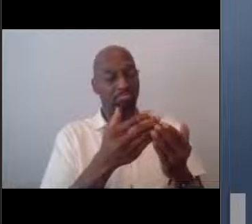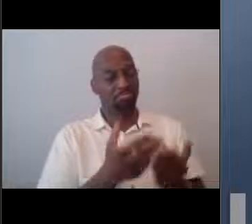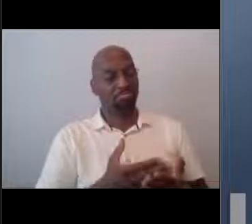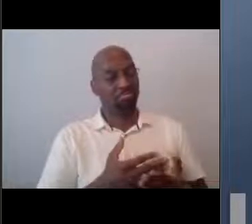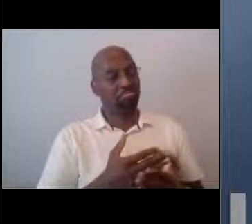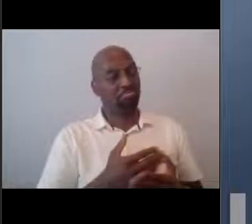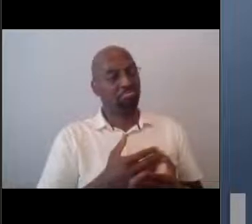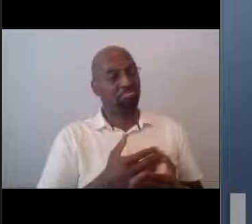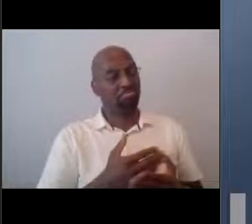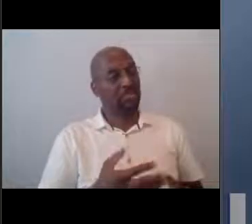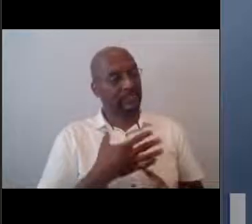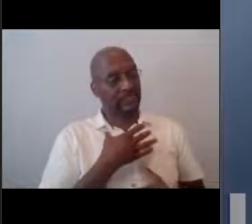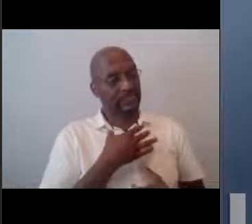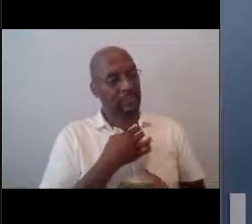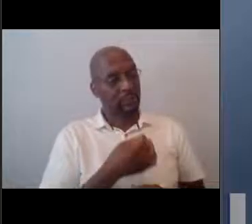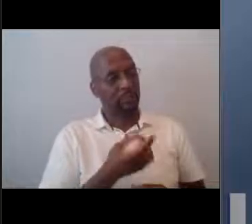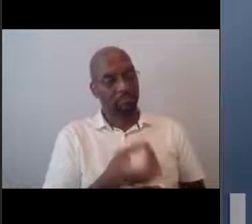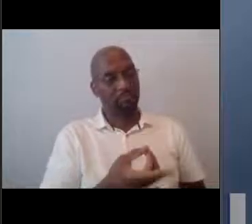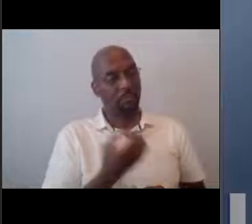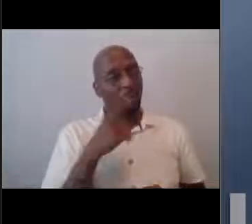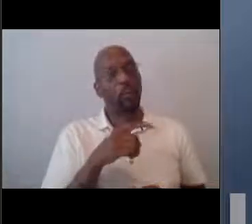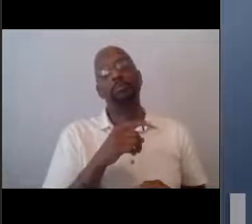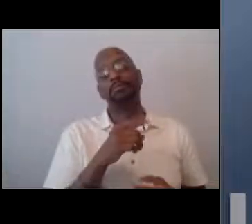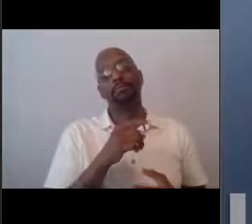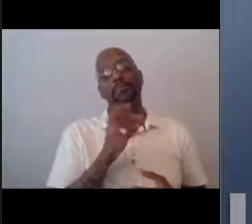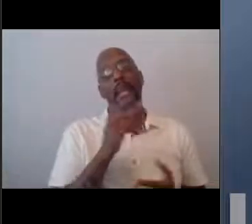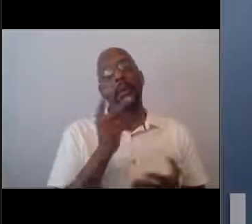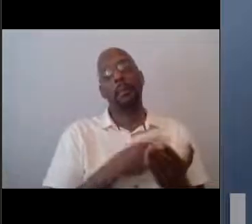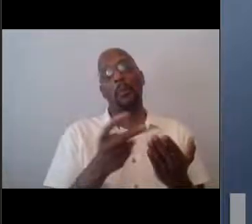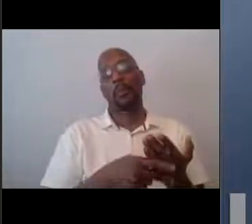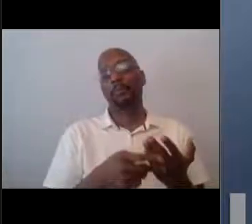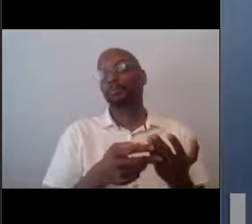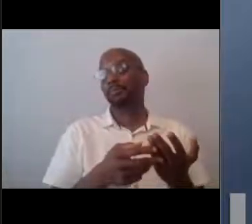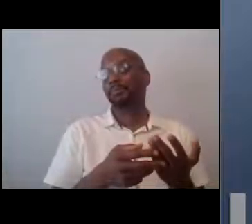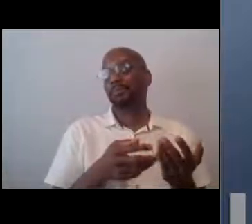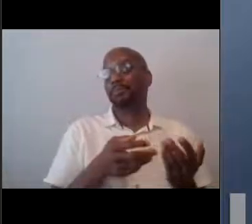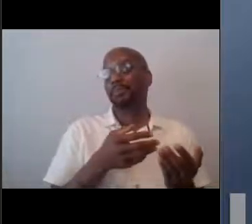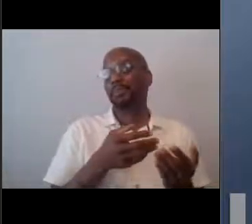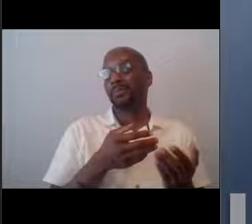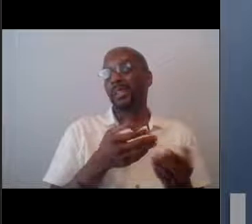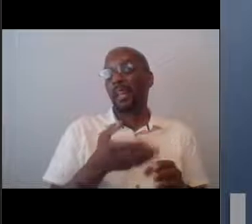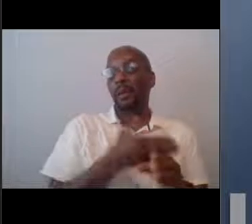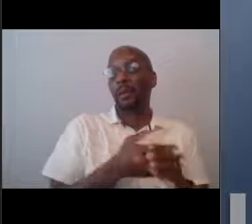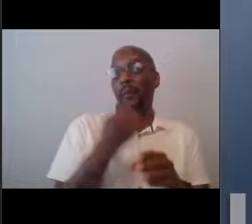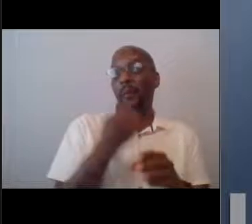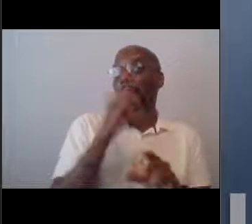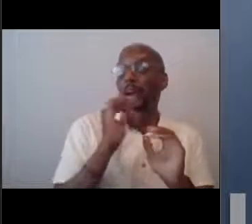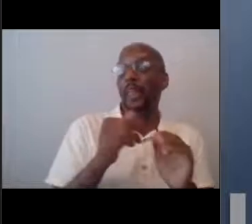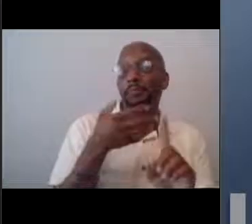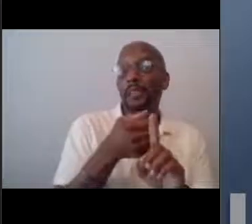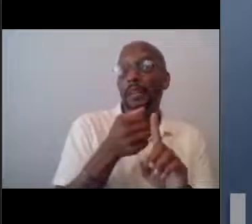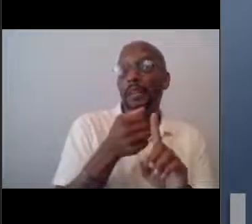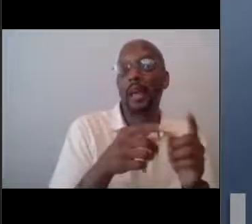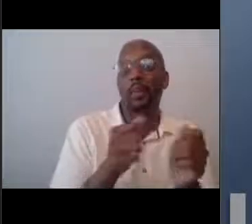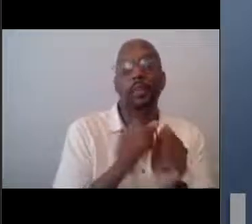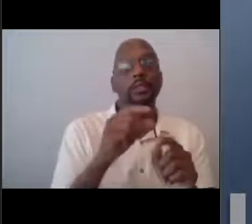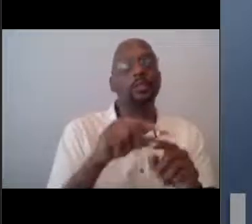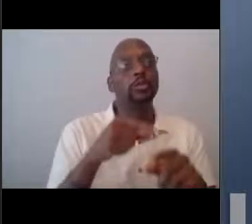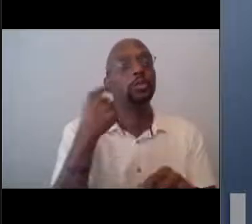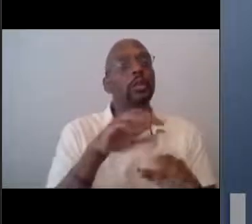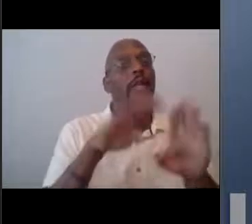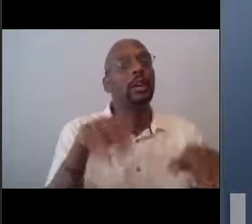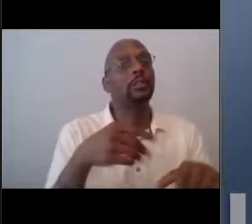bolts, as we always do, such as understanding a better understanding of how the VMT impacts will be on greenhouse gas